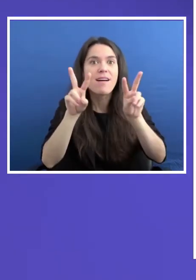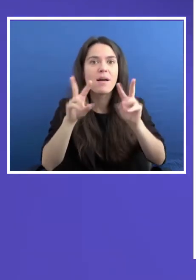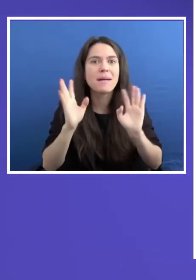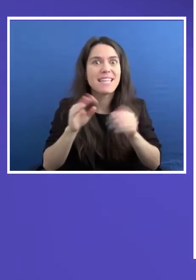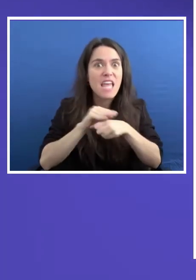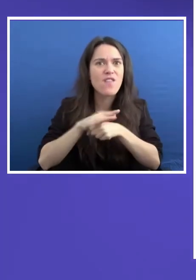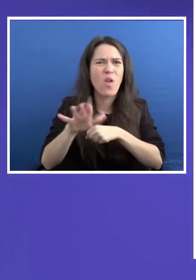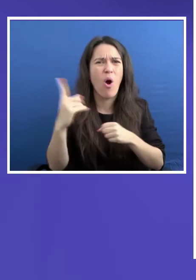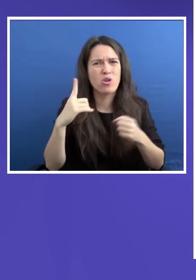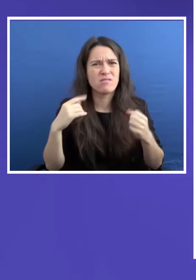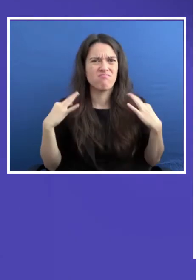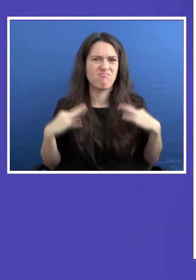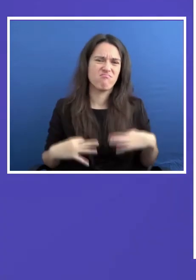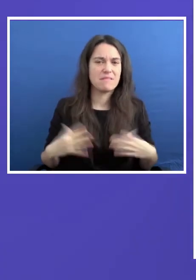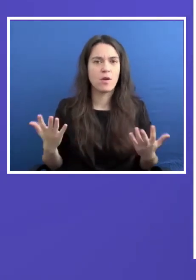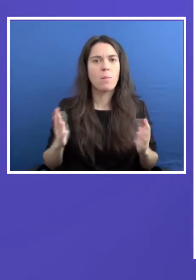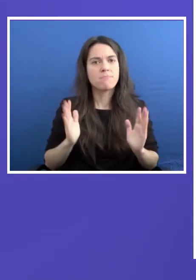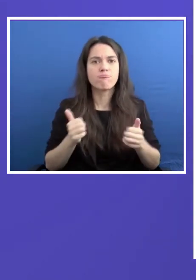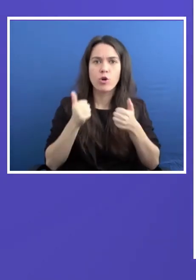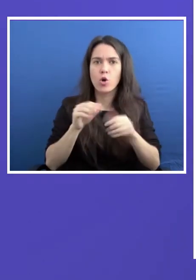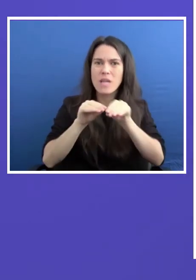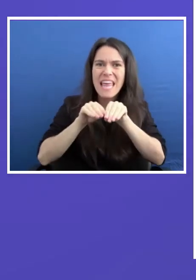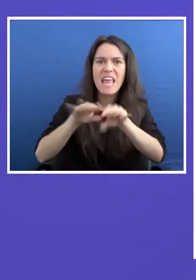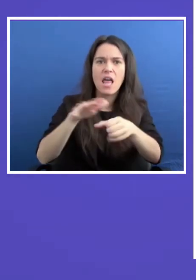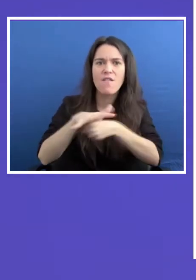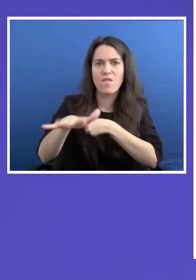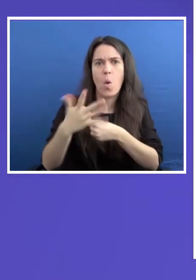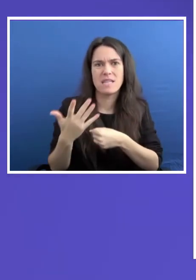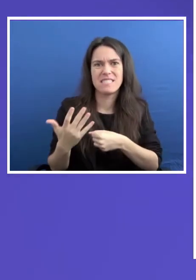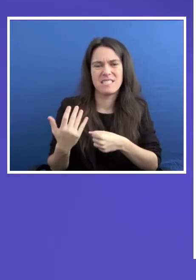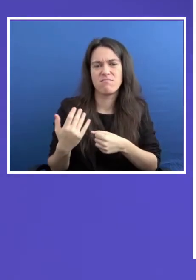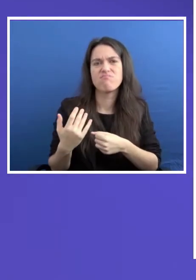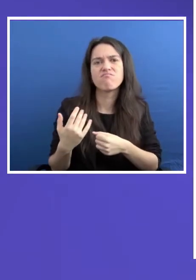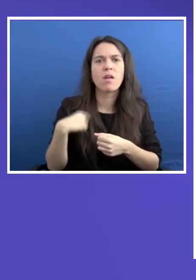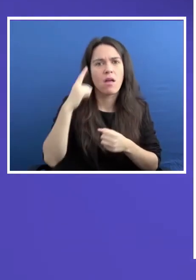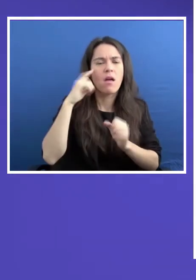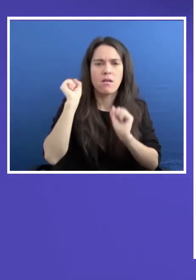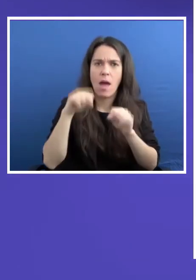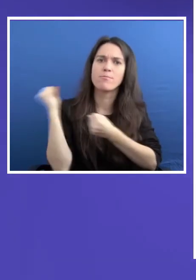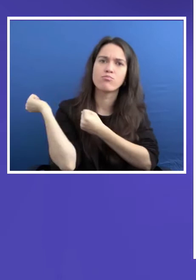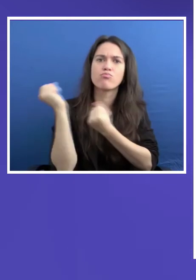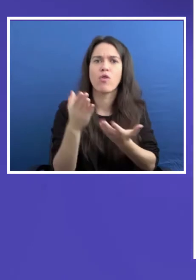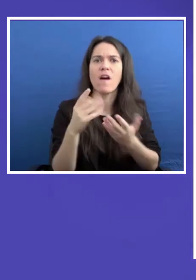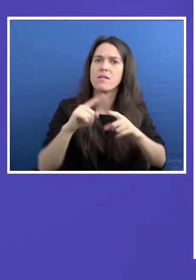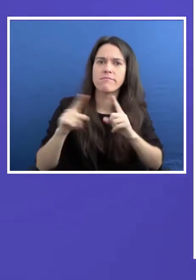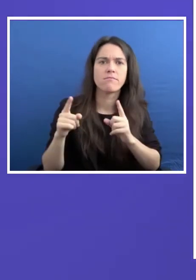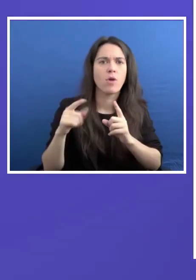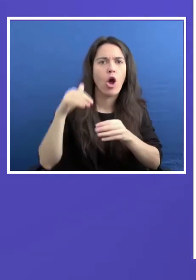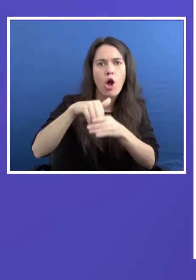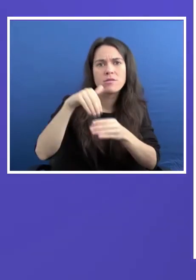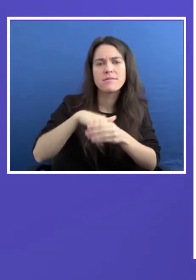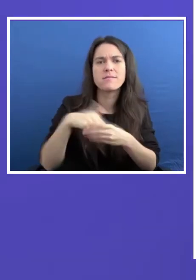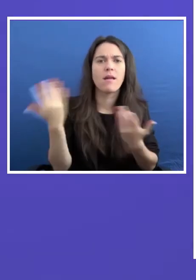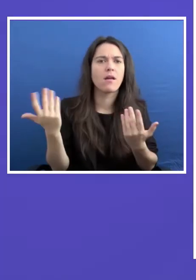must properly influence others and show that she can provide a different content, or provide a